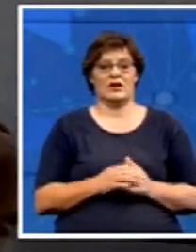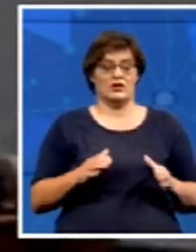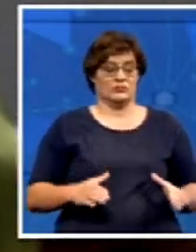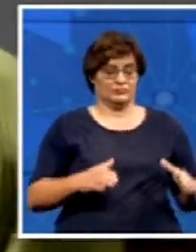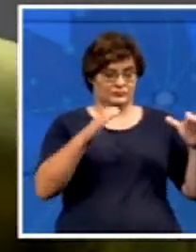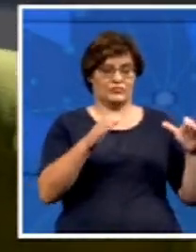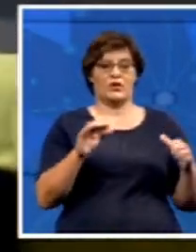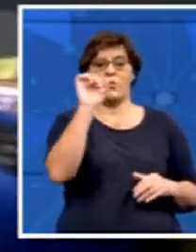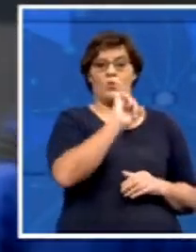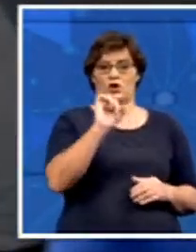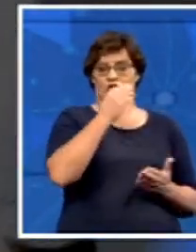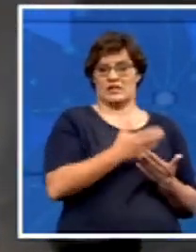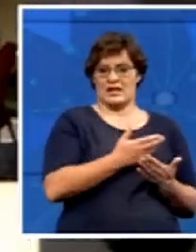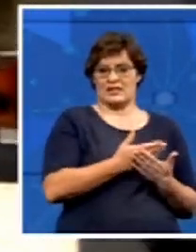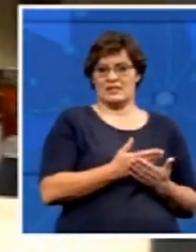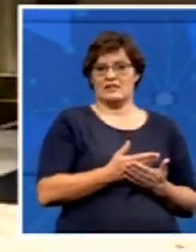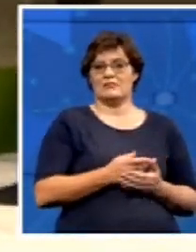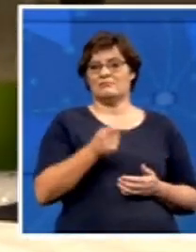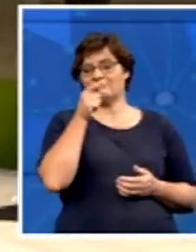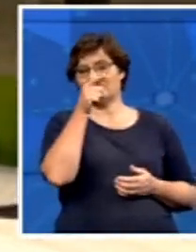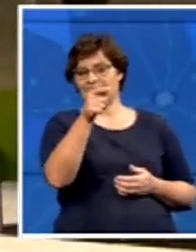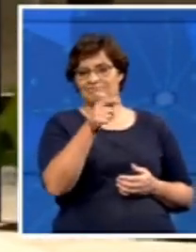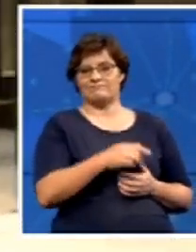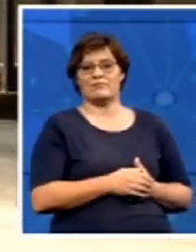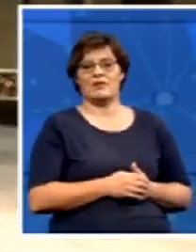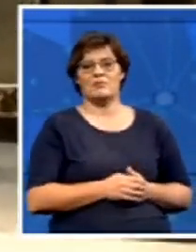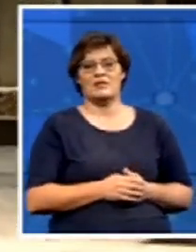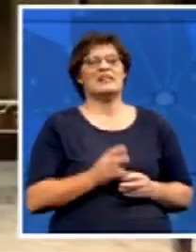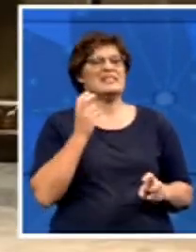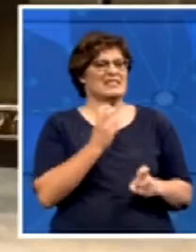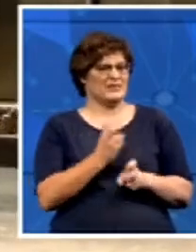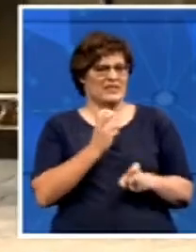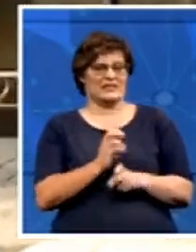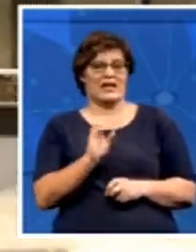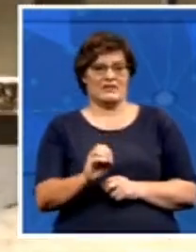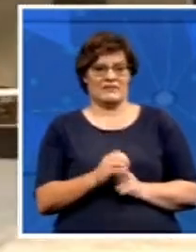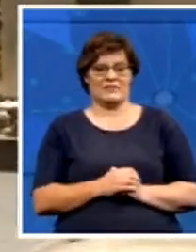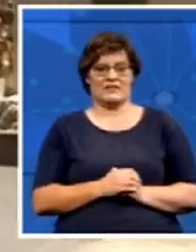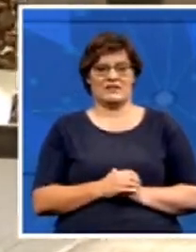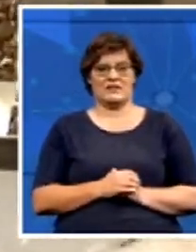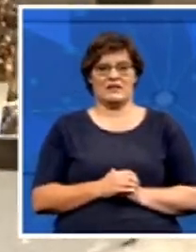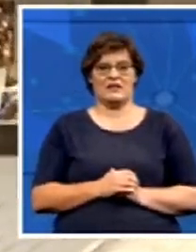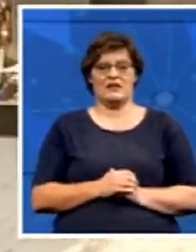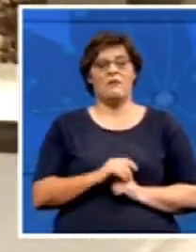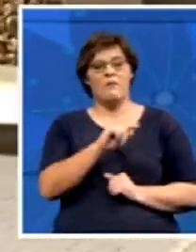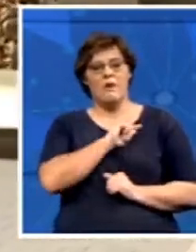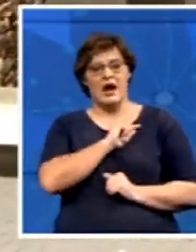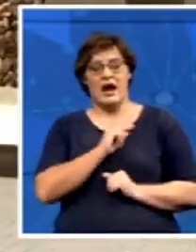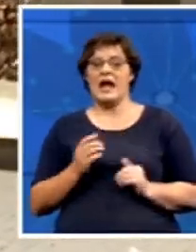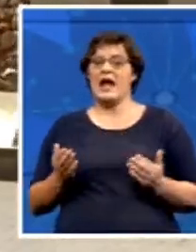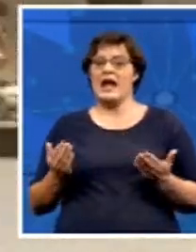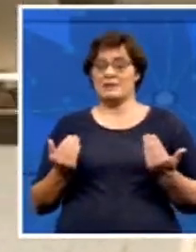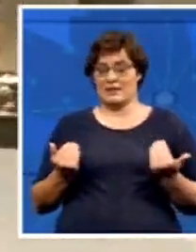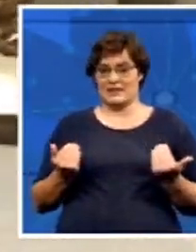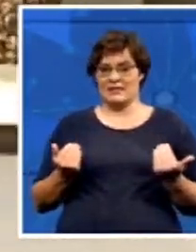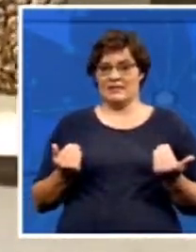towards that particular direction. But it's a very difficult situation because the expectation was, following the press conference